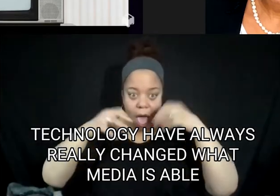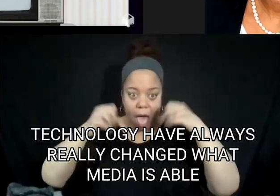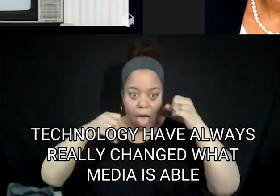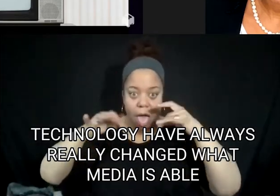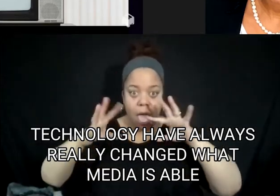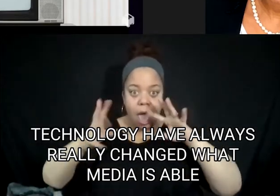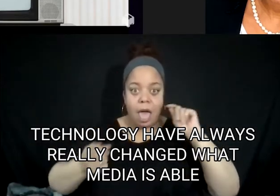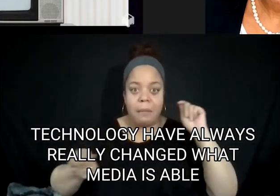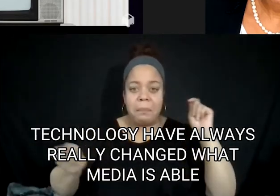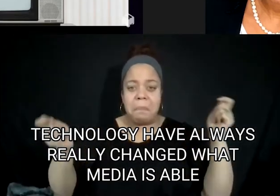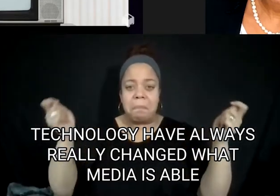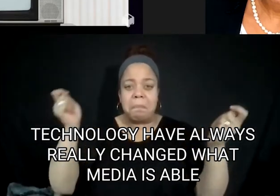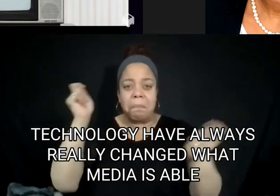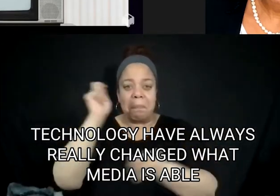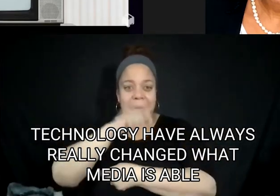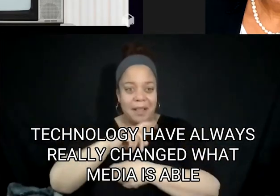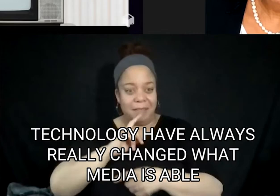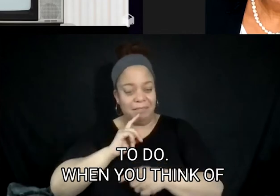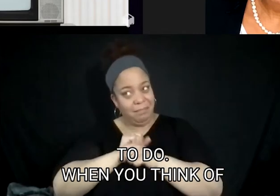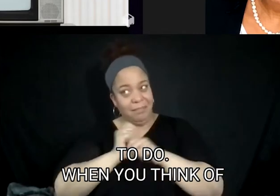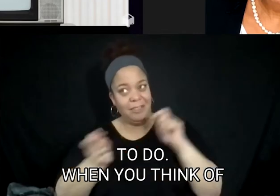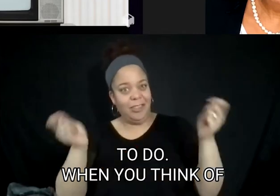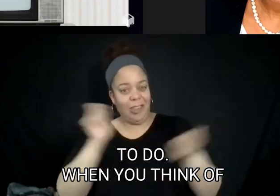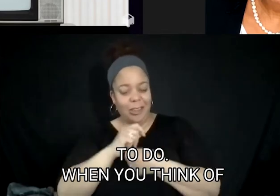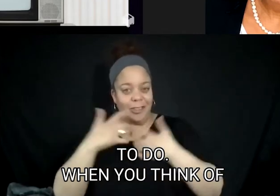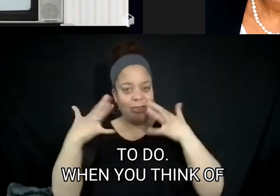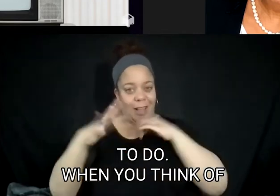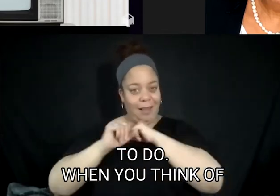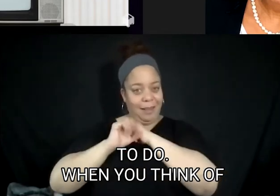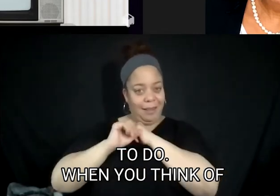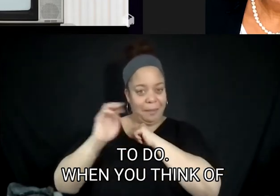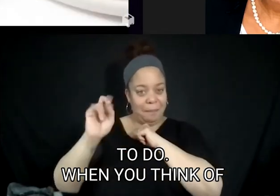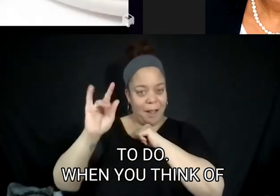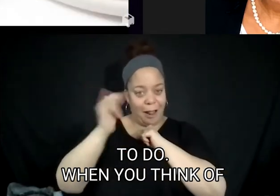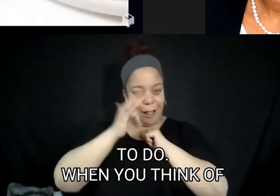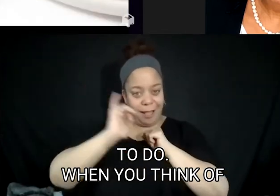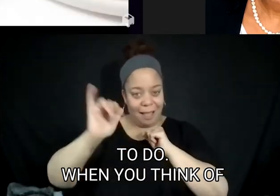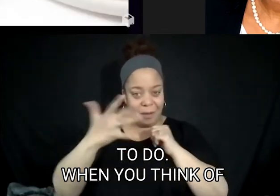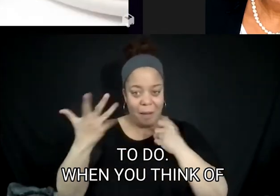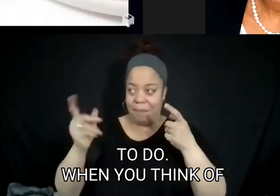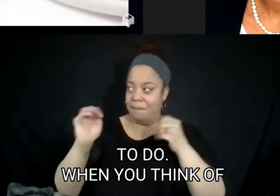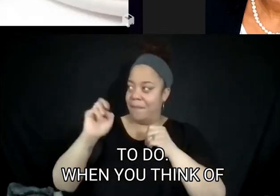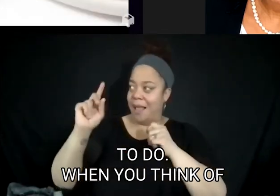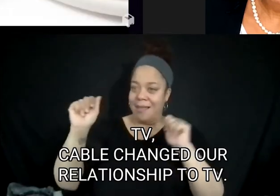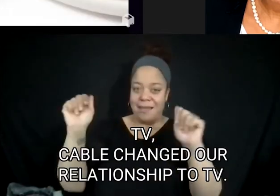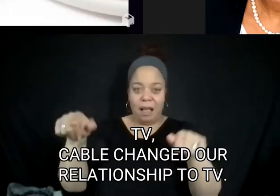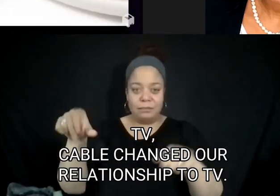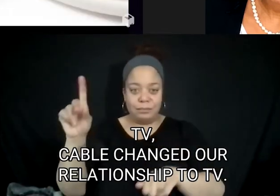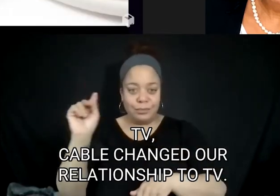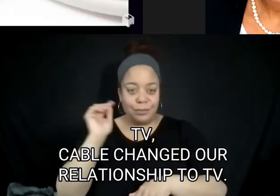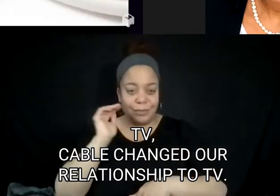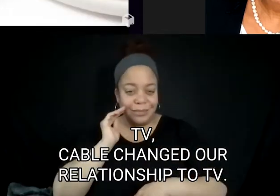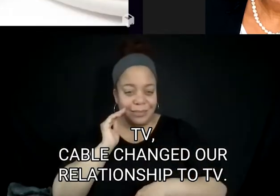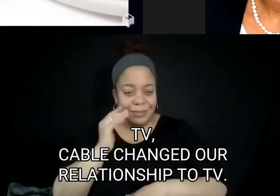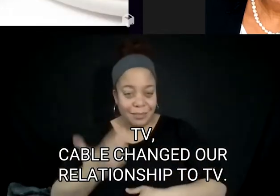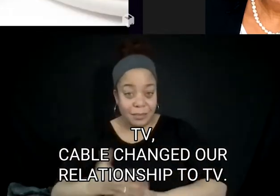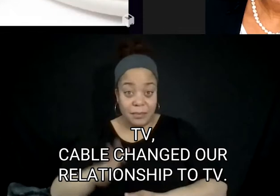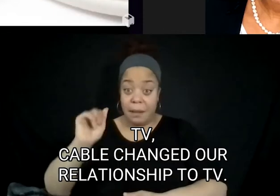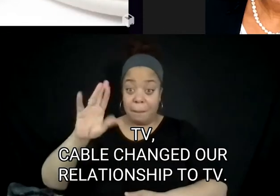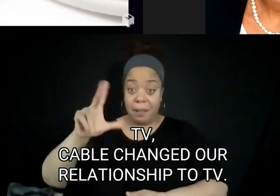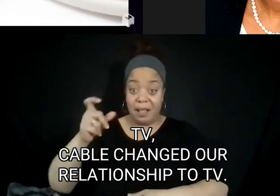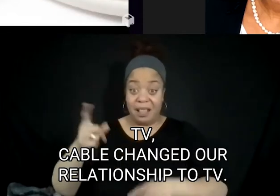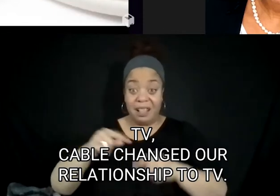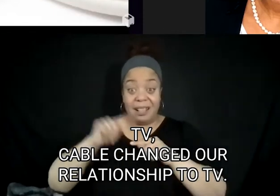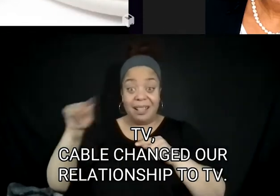changed our relationship to TV. And prior to cable, and I'll show you the little coaxial cable, but the infrastructure behind